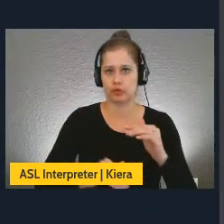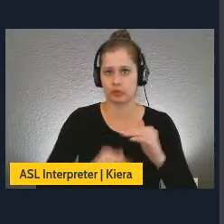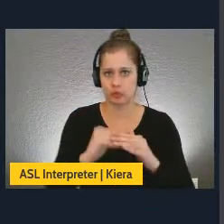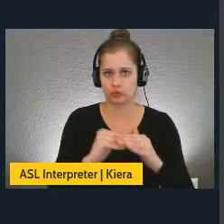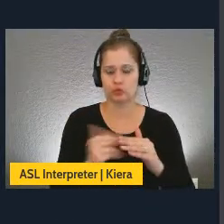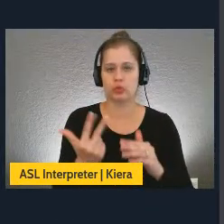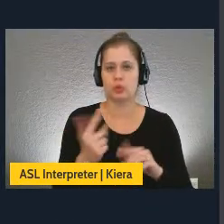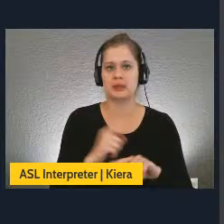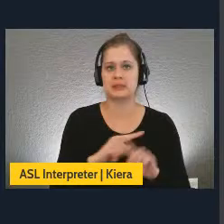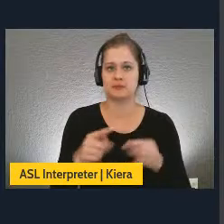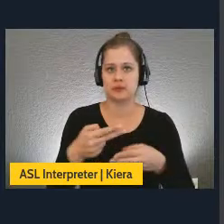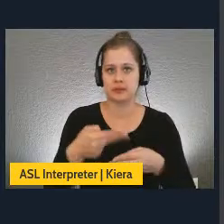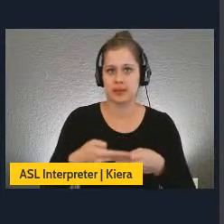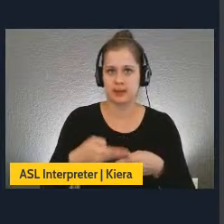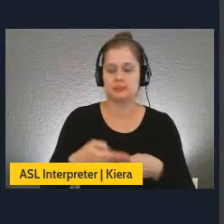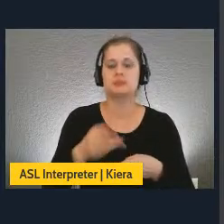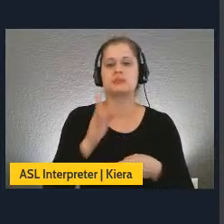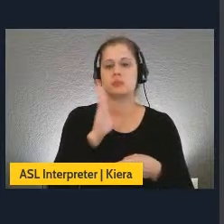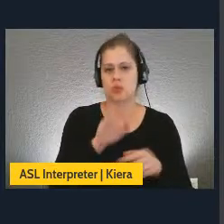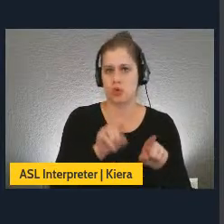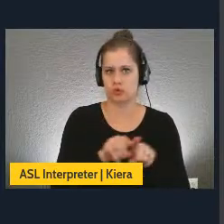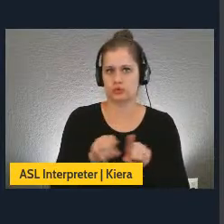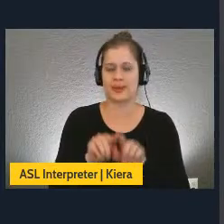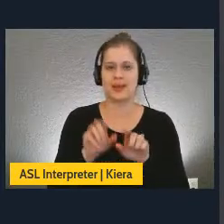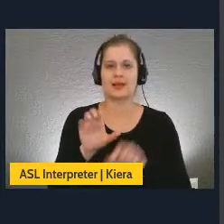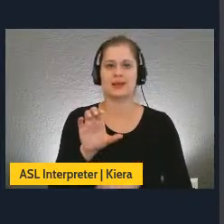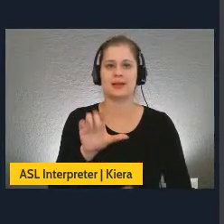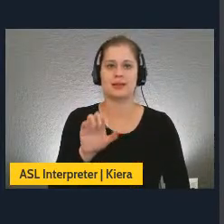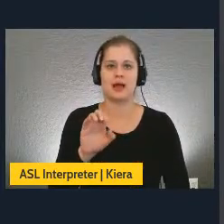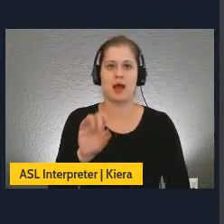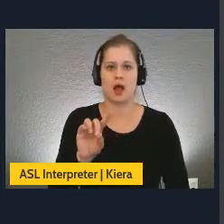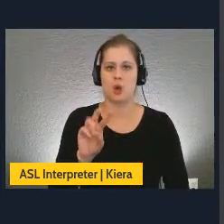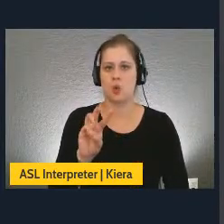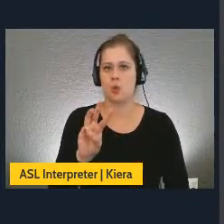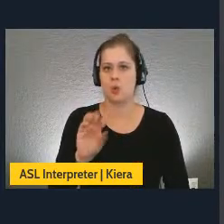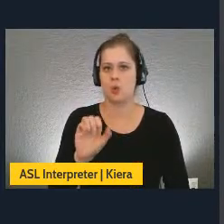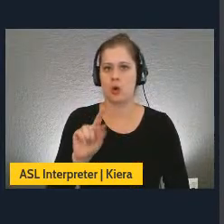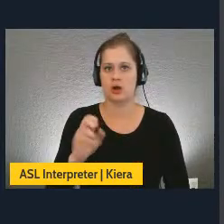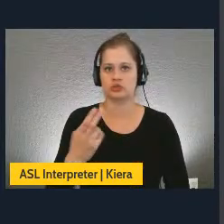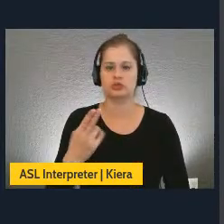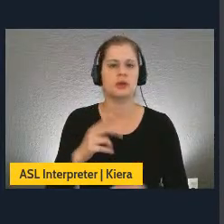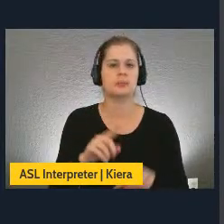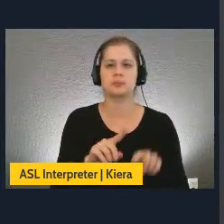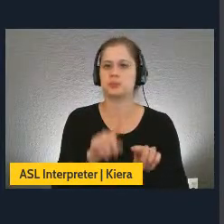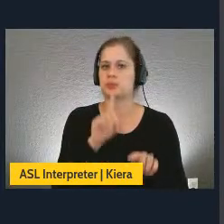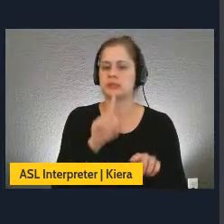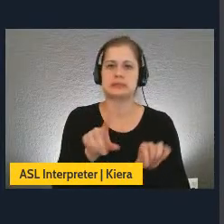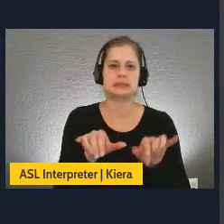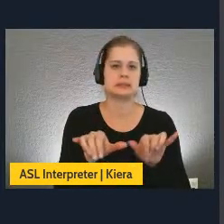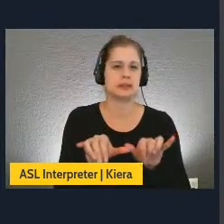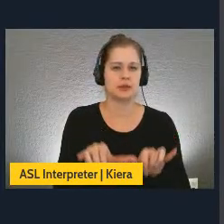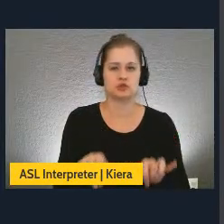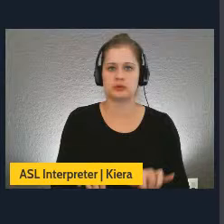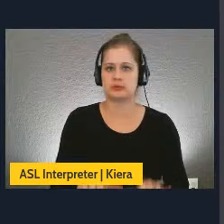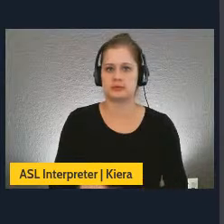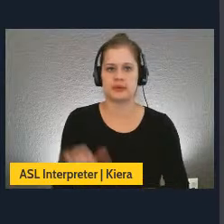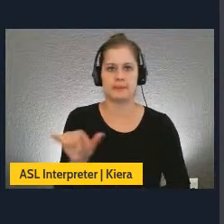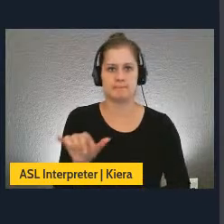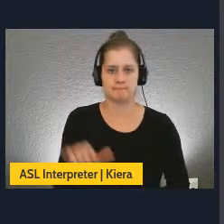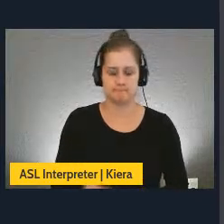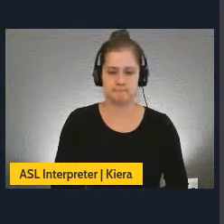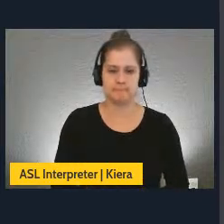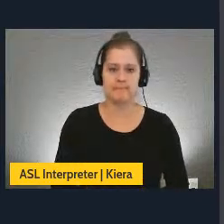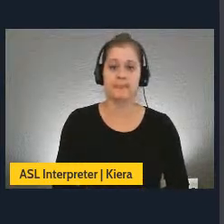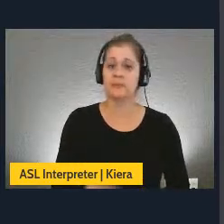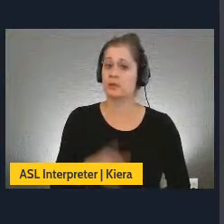alarms also in CloudWatch, but they will all use the same metric, the queue size. Does it make sense? Alright, so